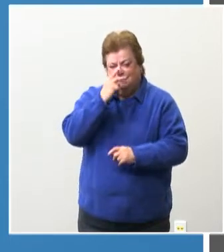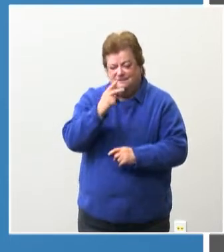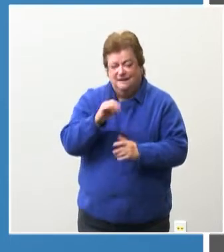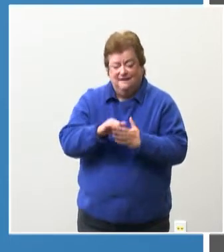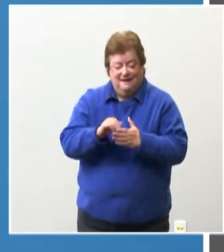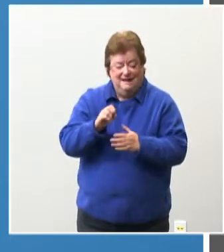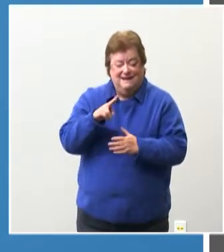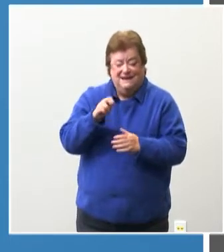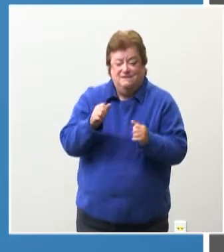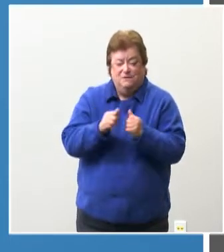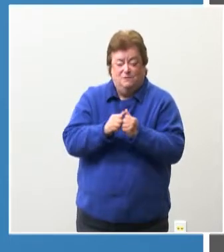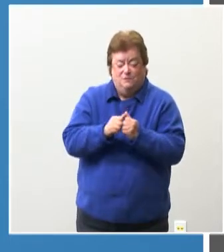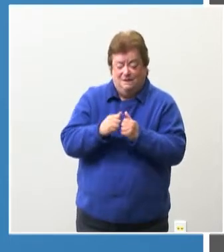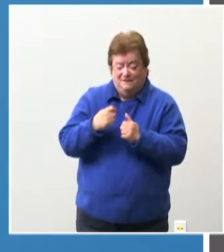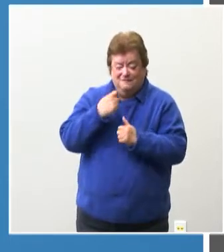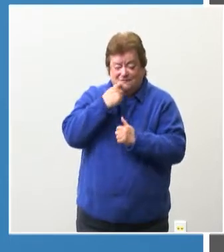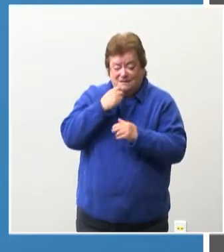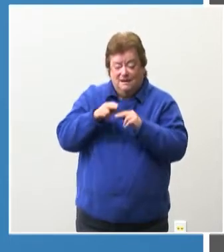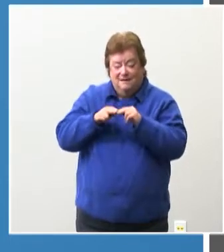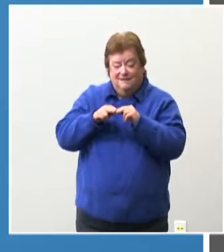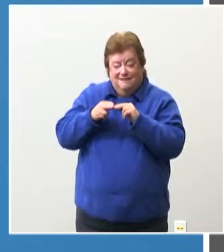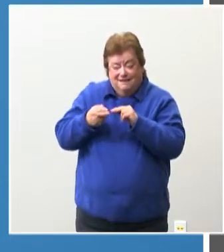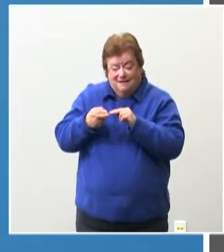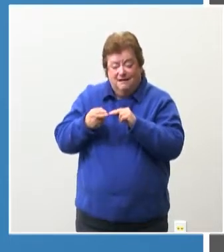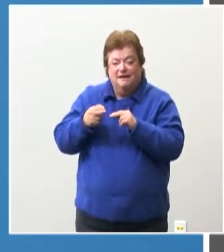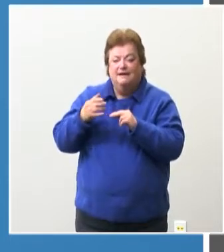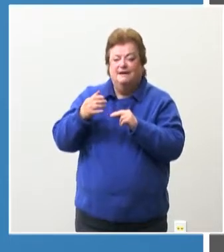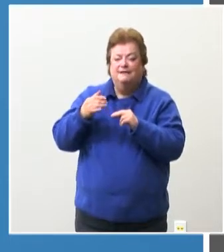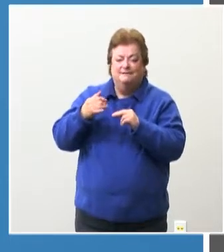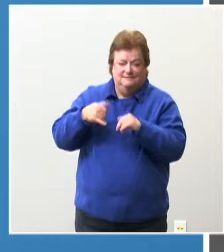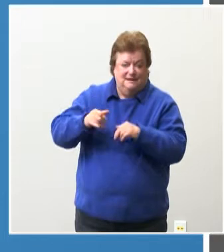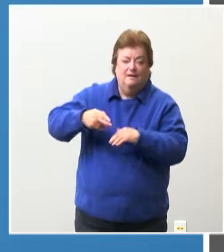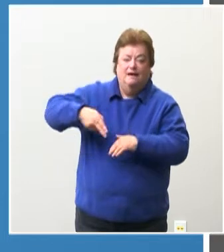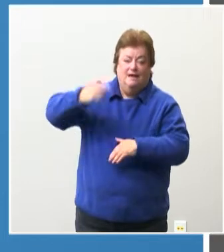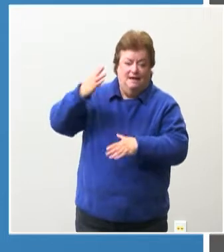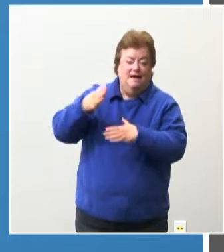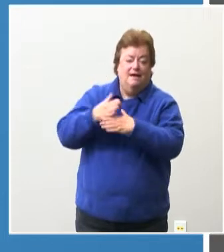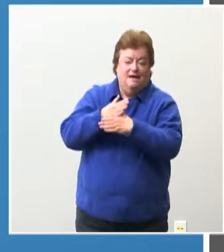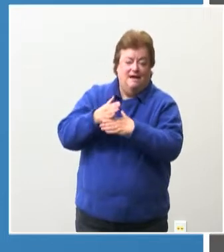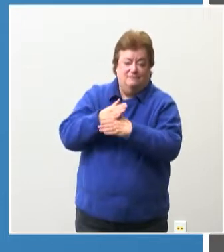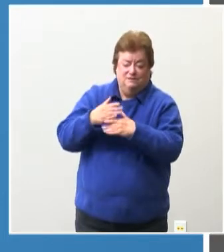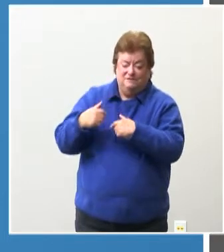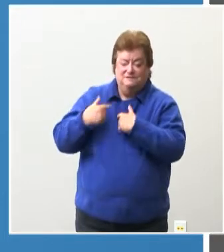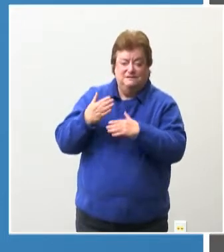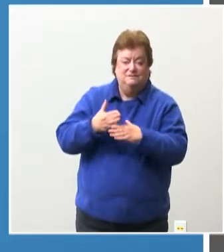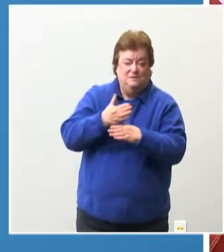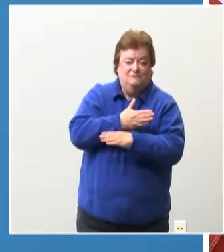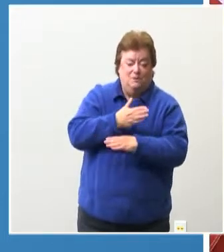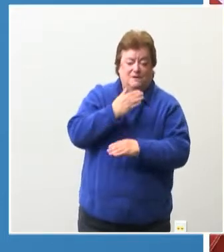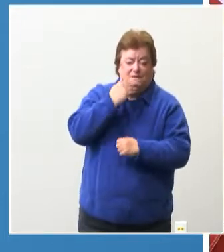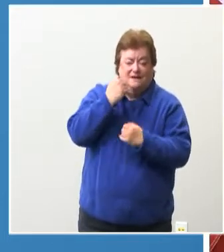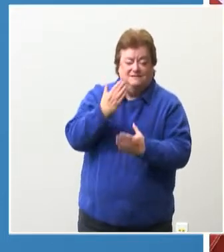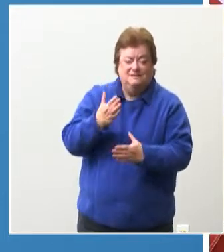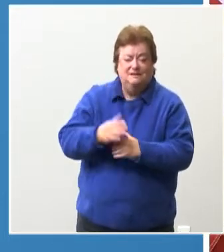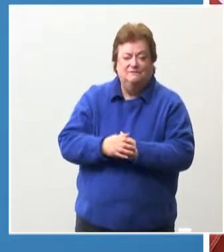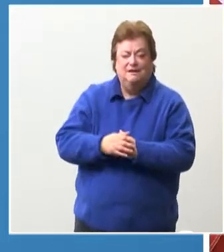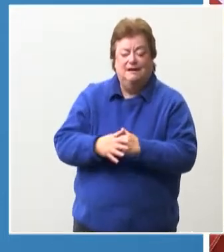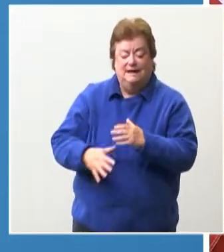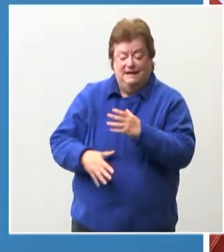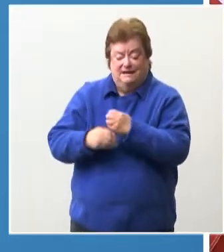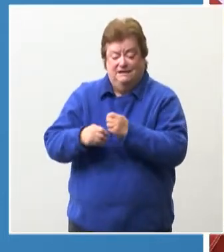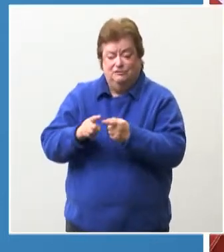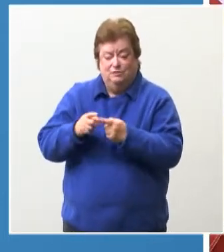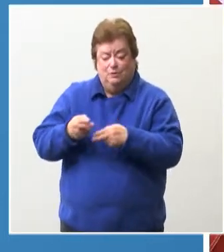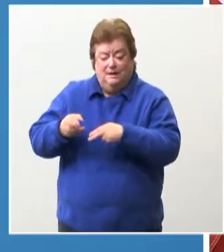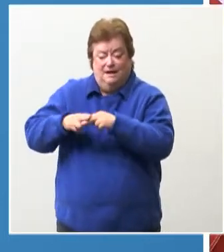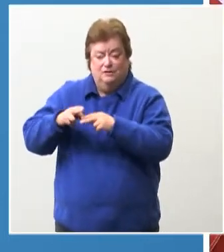with the latest decrease in cases, our average is still higher than it was before Thanksgiving. In addition to the increase in